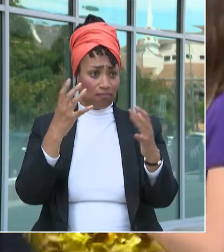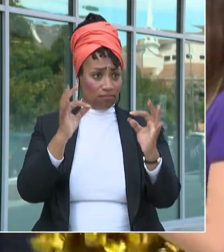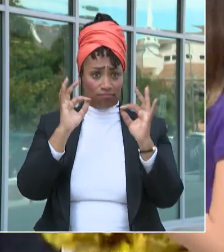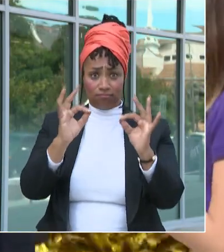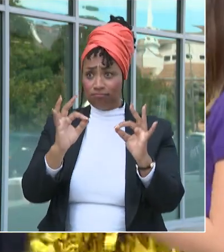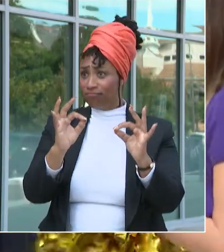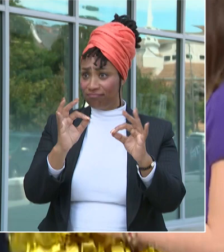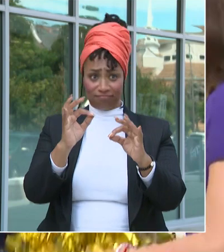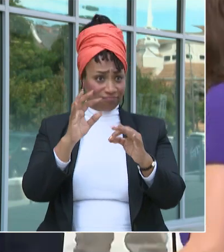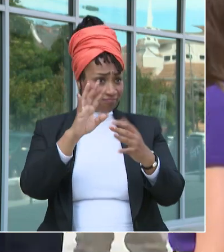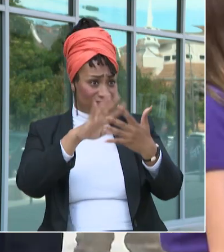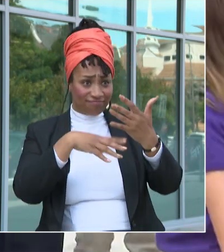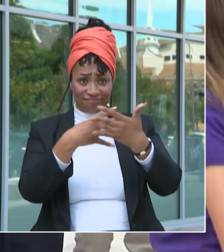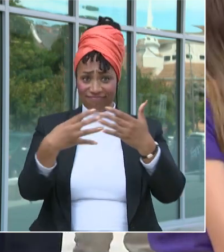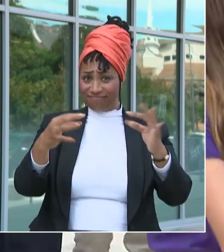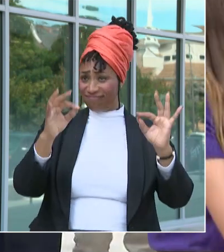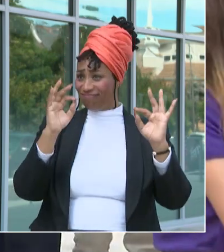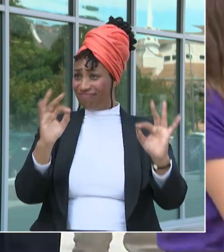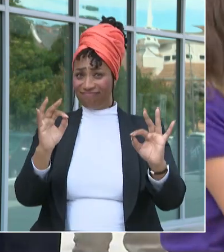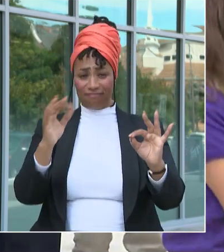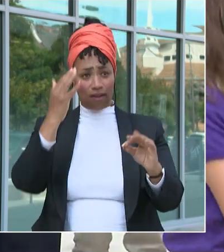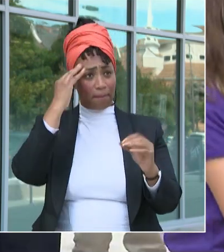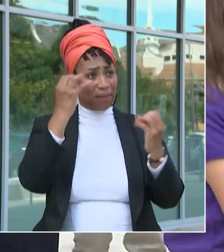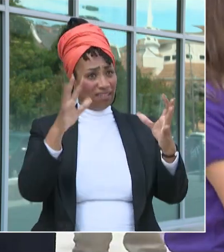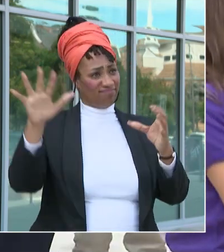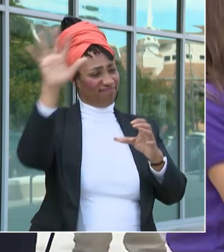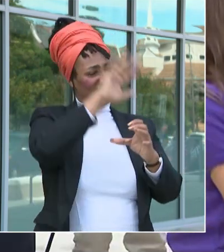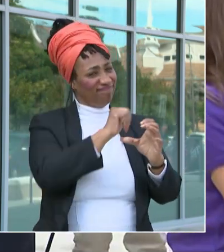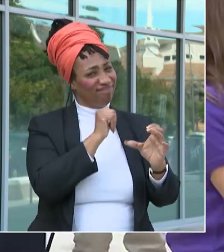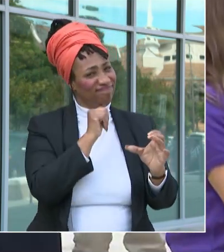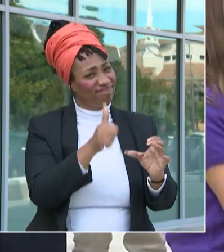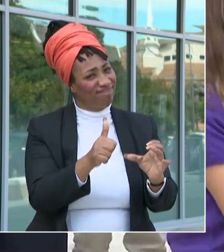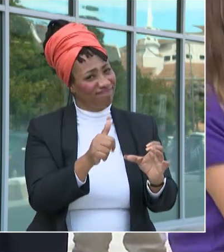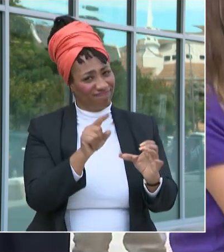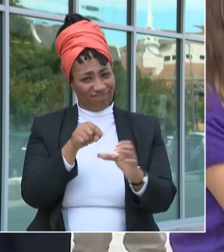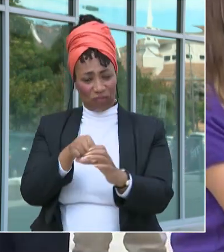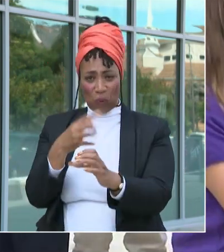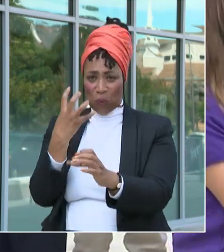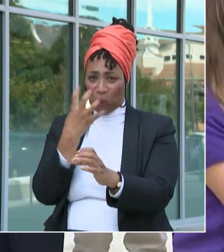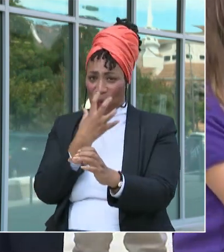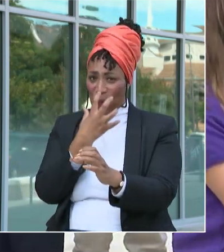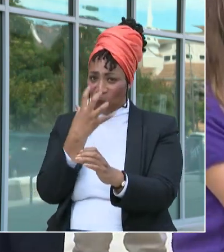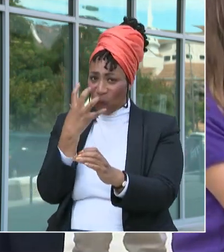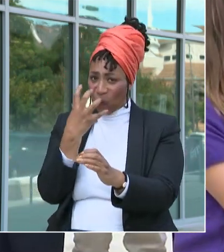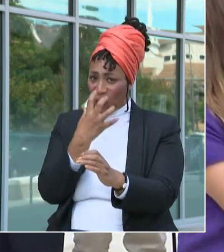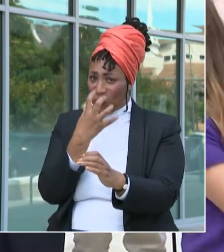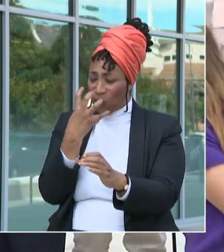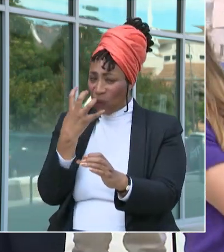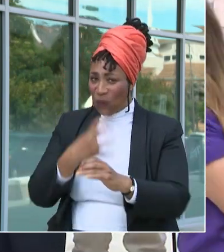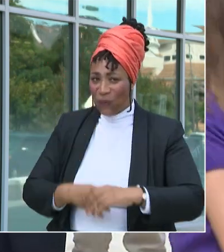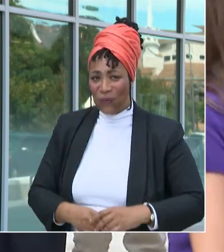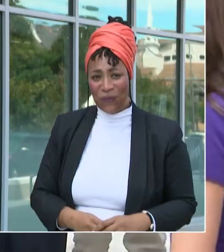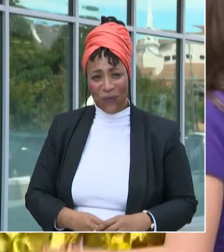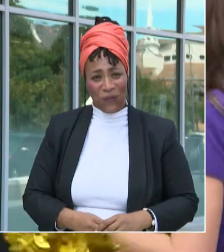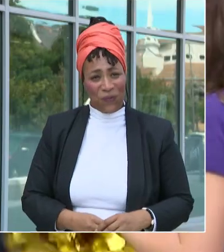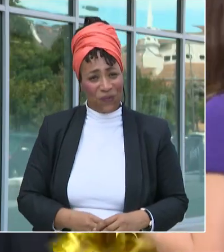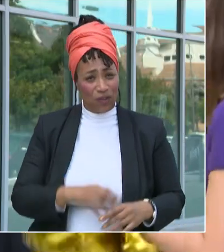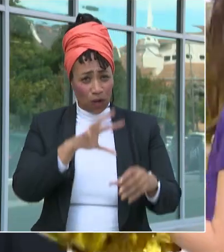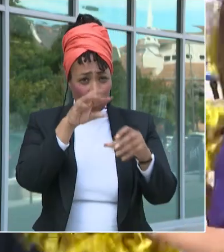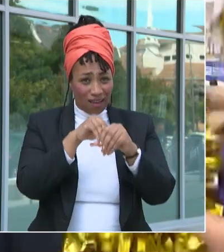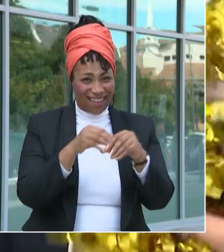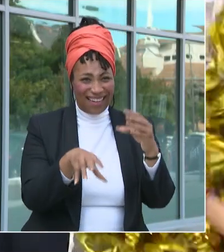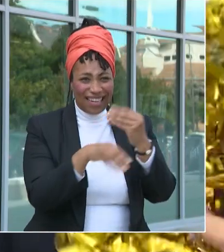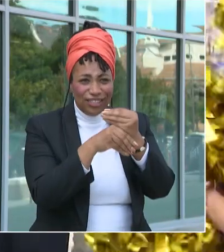that also included a swing space modernization and an addition. That's right.